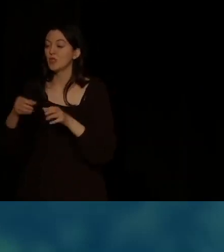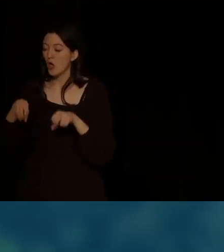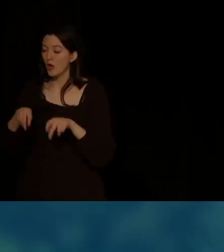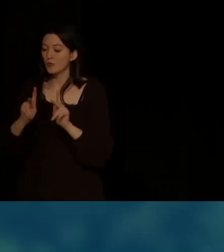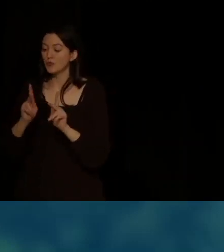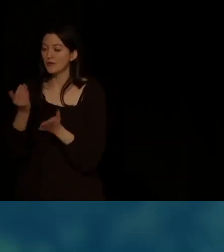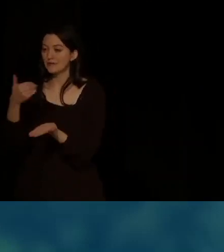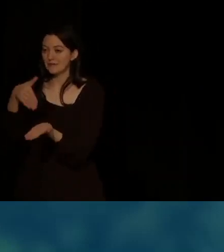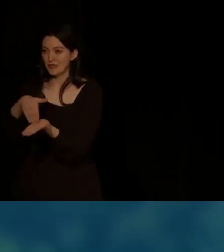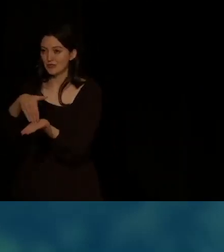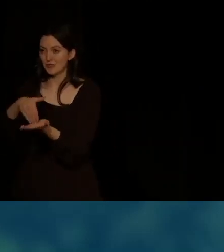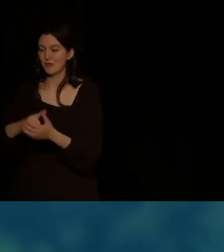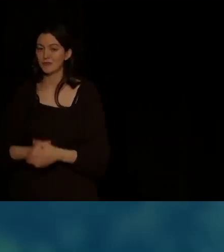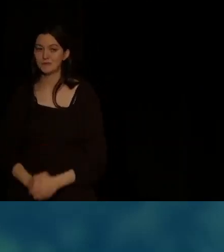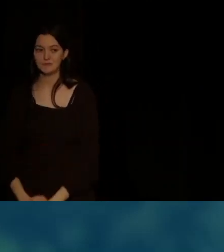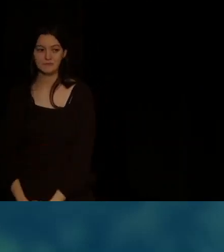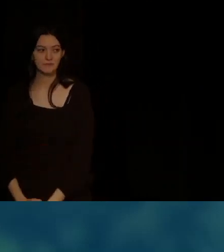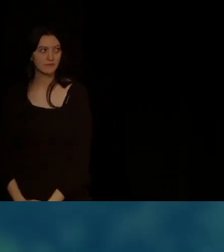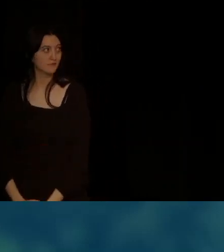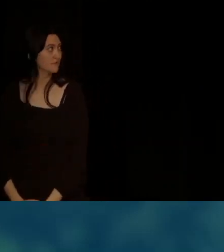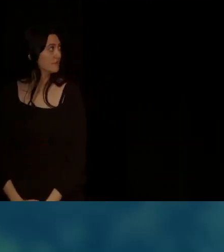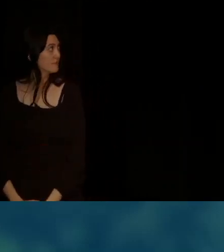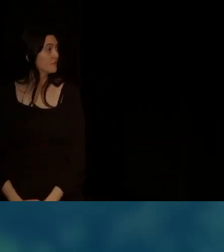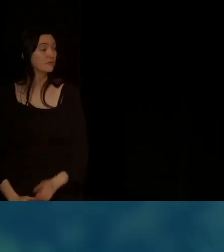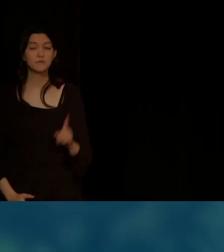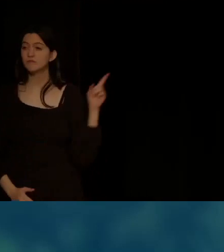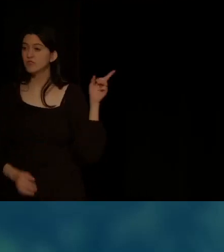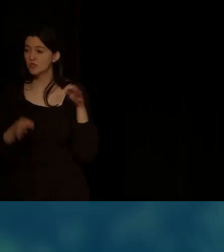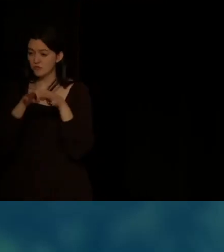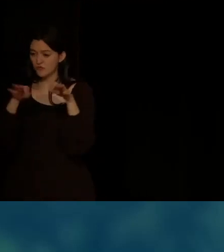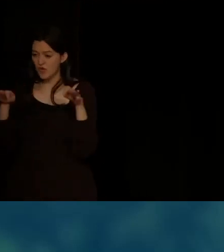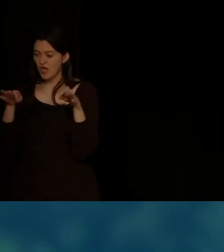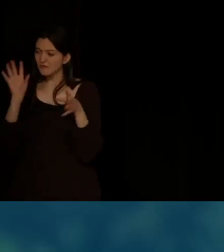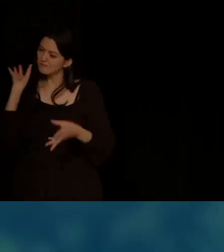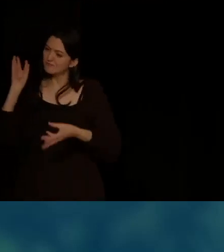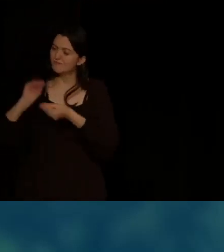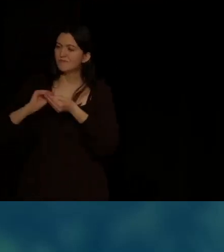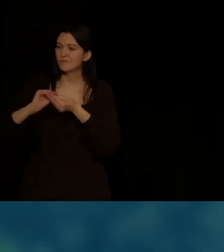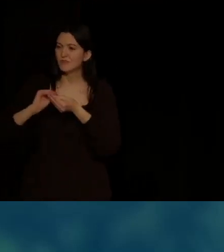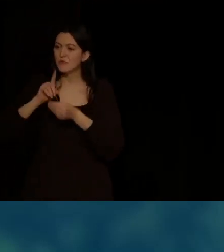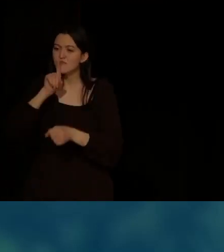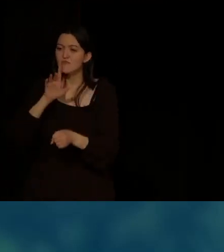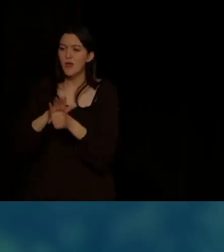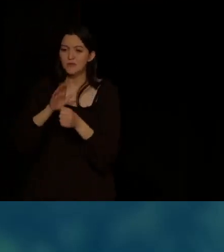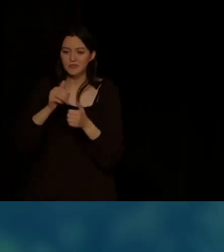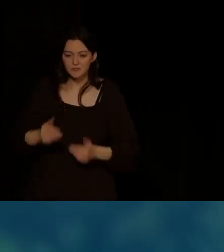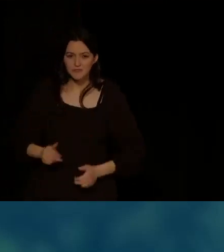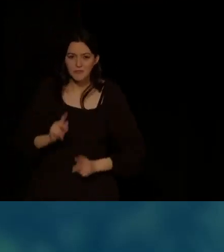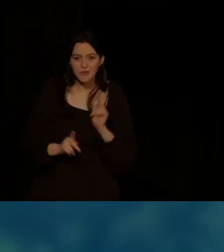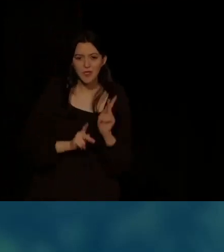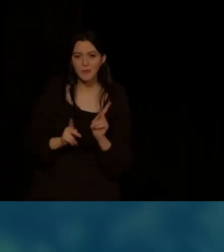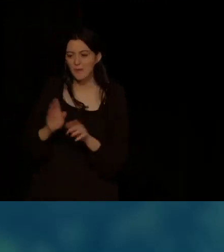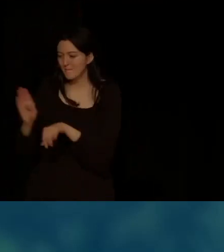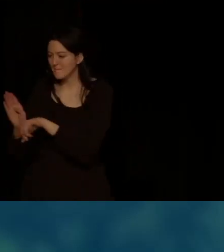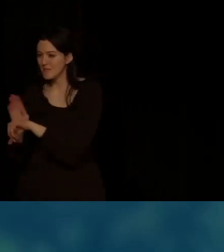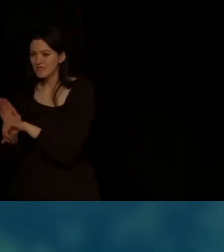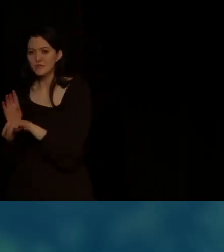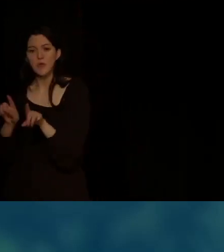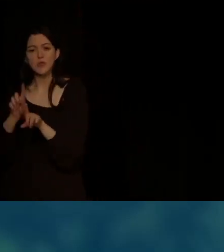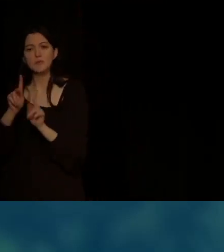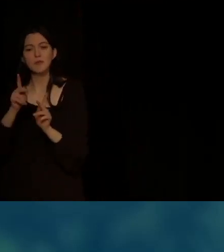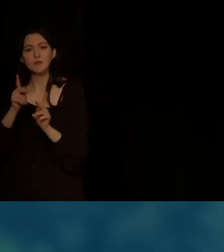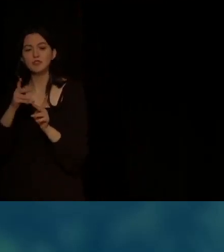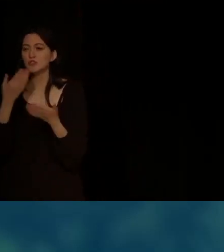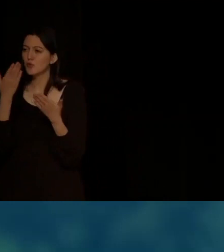Opportunity Central. This single phrase encapsulates our core promise to residents and businesses, and even those just passing